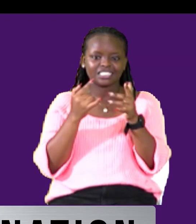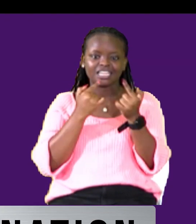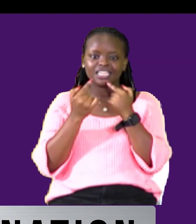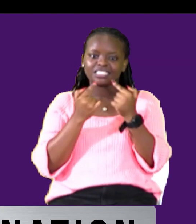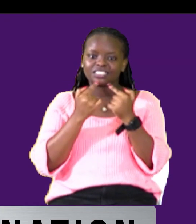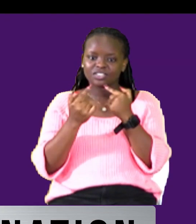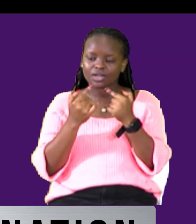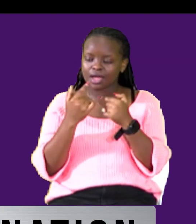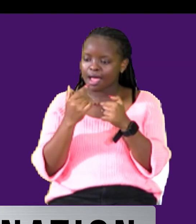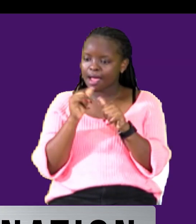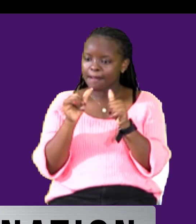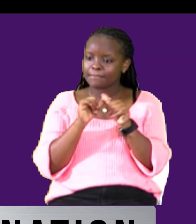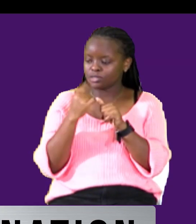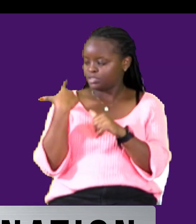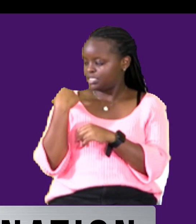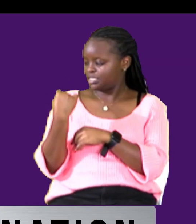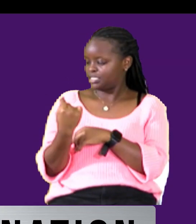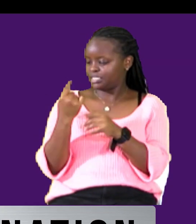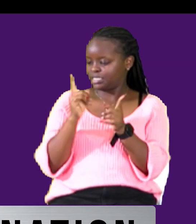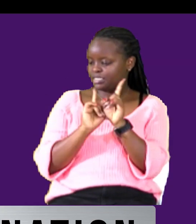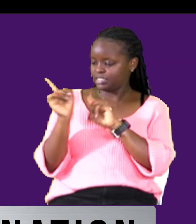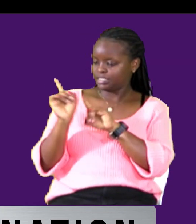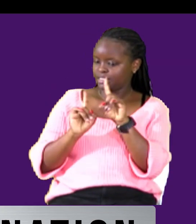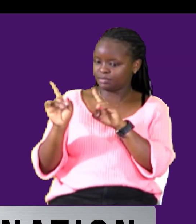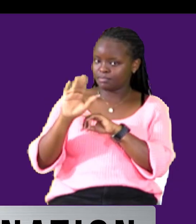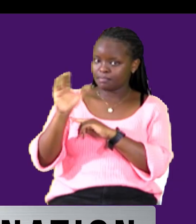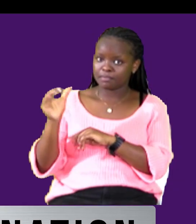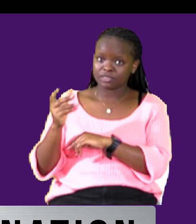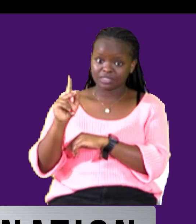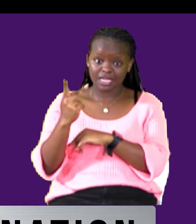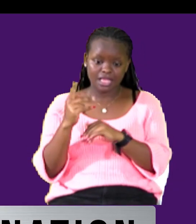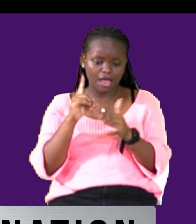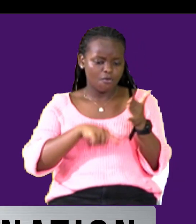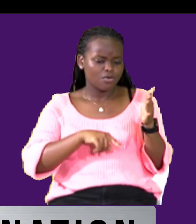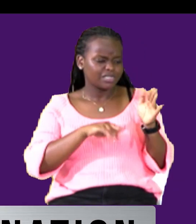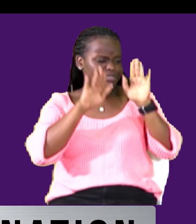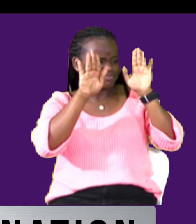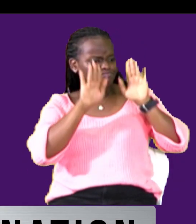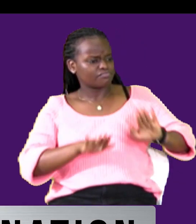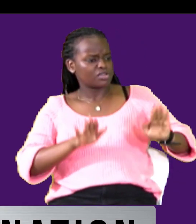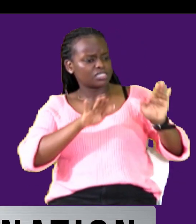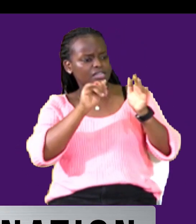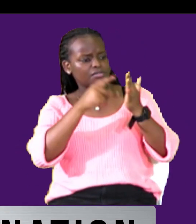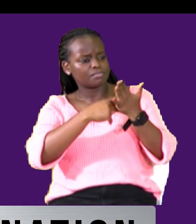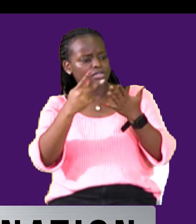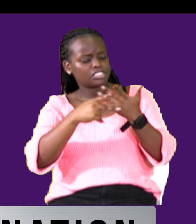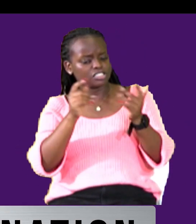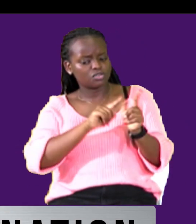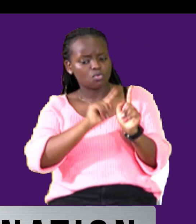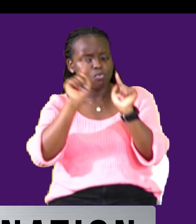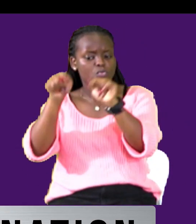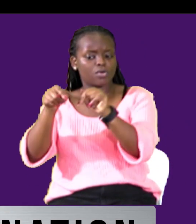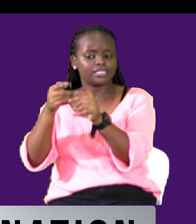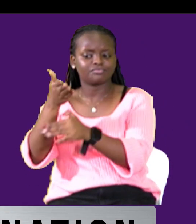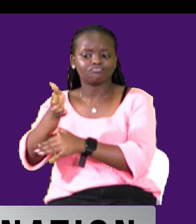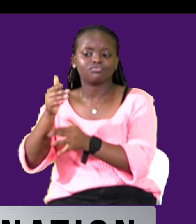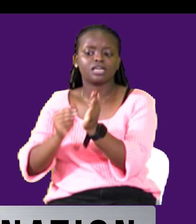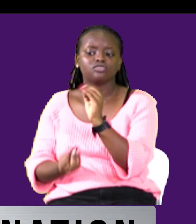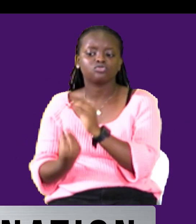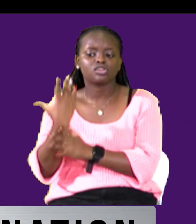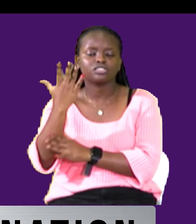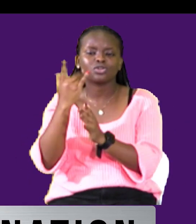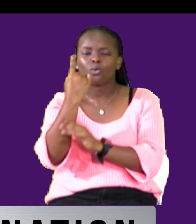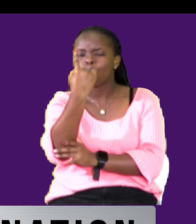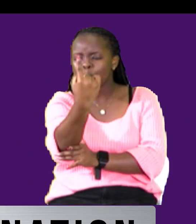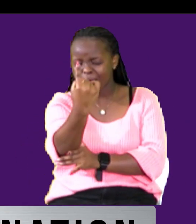recent trip in Mount Kenya. Yes. What major project did the president went to launch? Major project. One